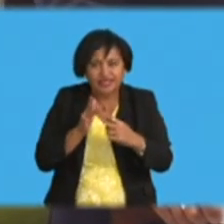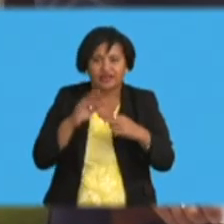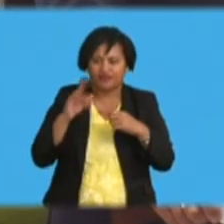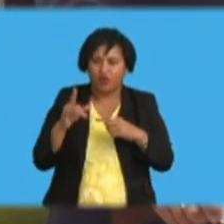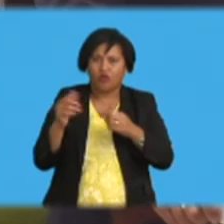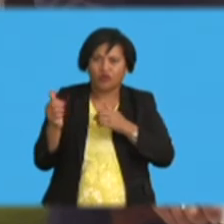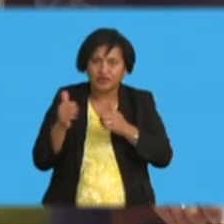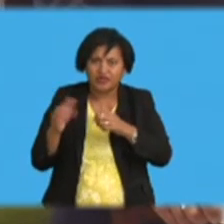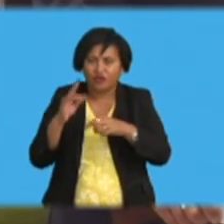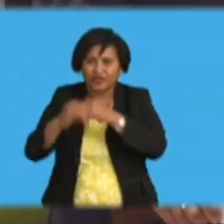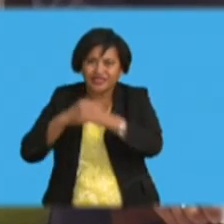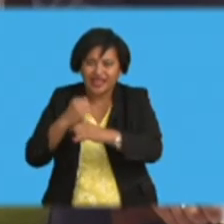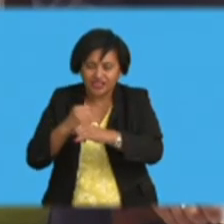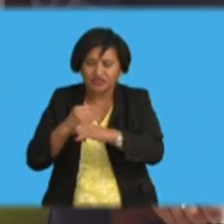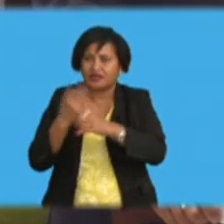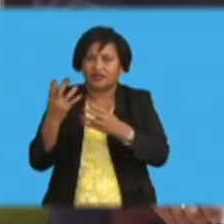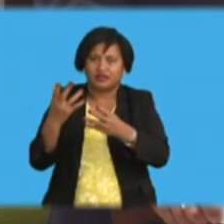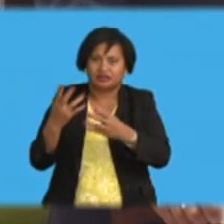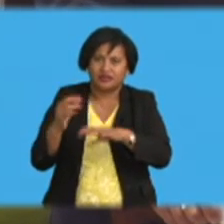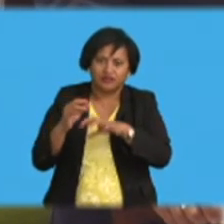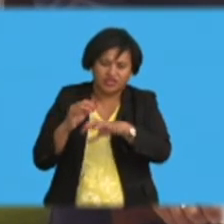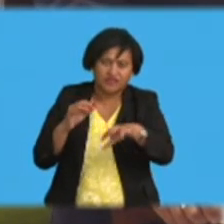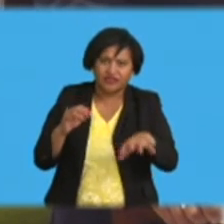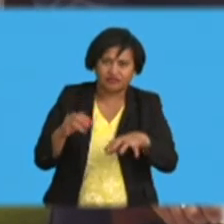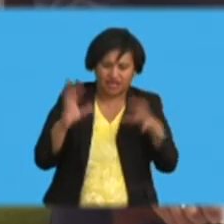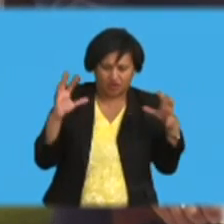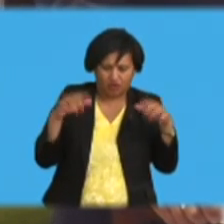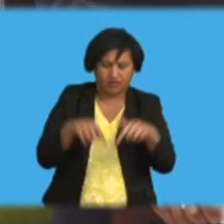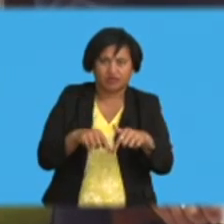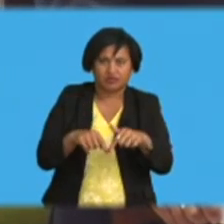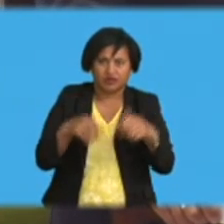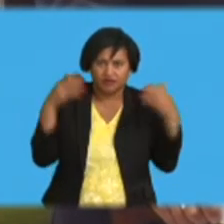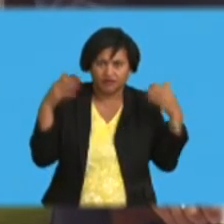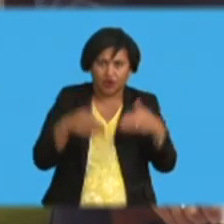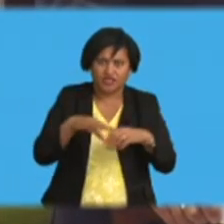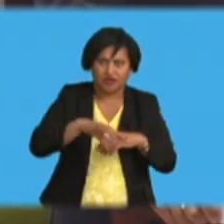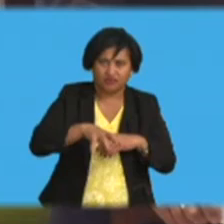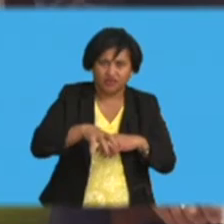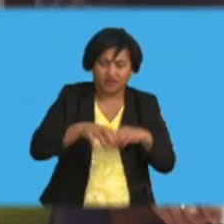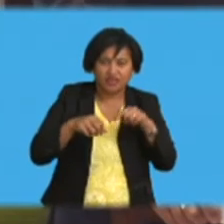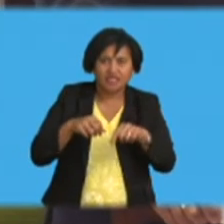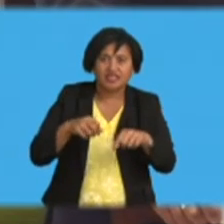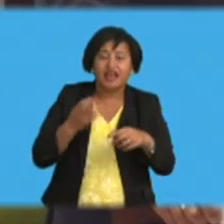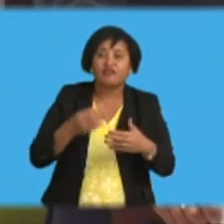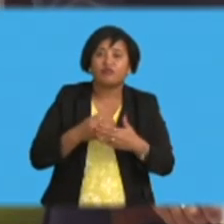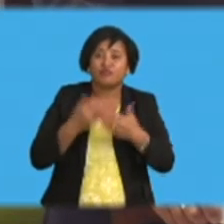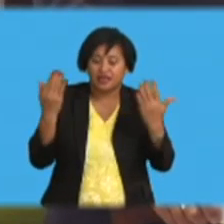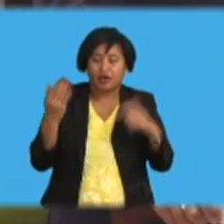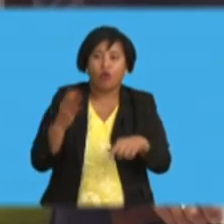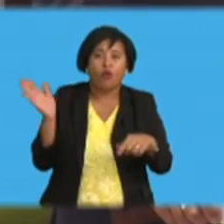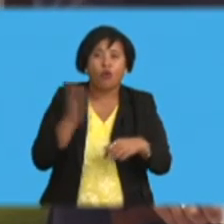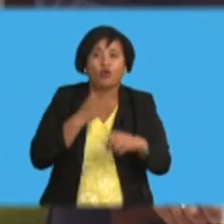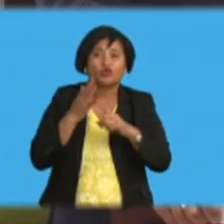administrative purposes, international agency purposes. That's one of the reasons why Fiji has the largest UN agency hub in the Pacific